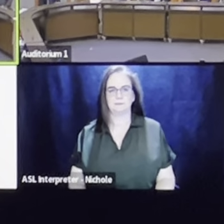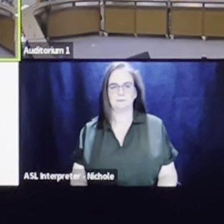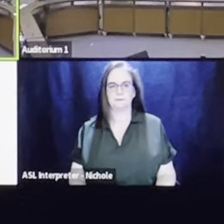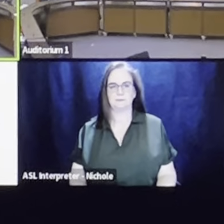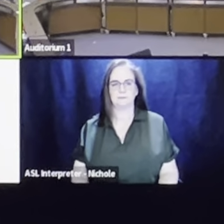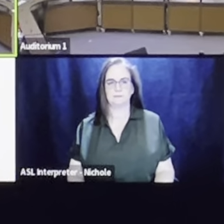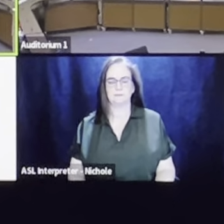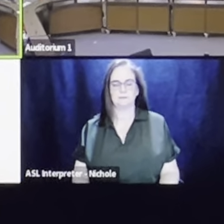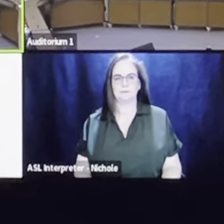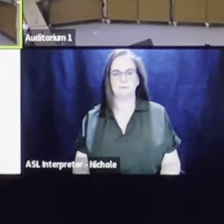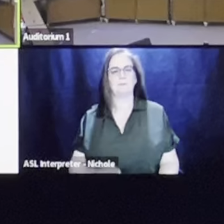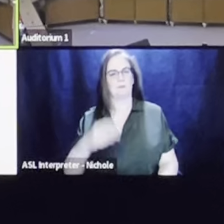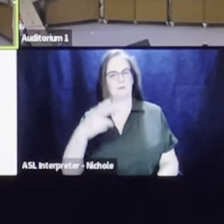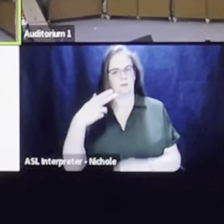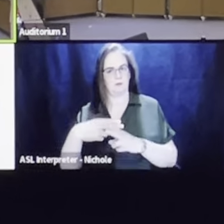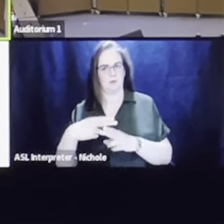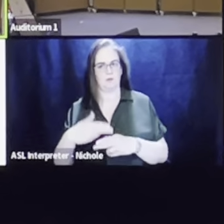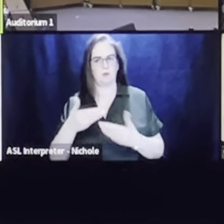Ms. Rauch, please call the roll.